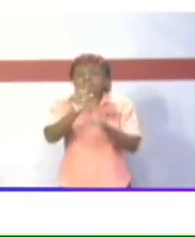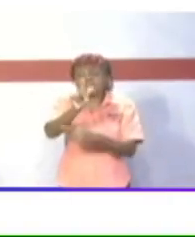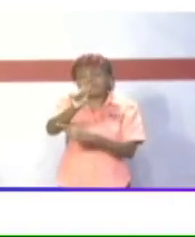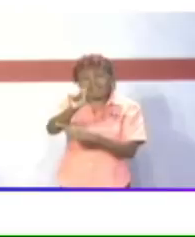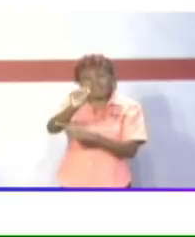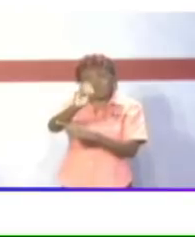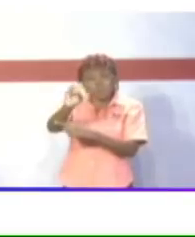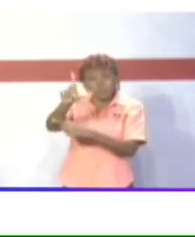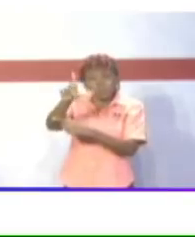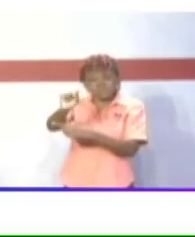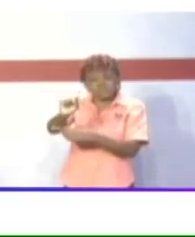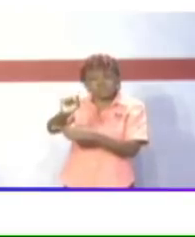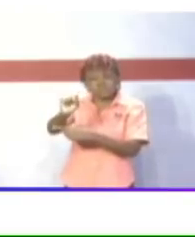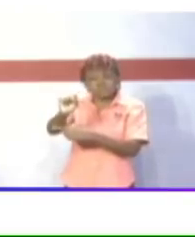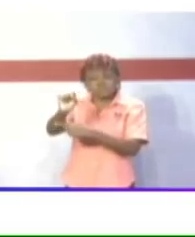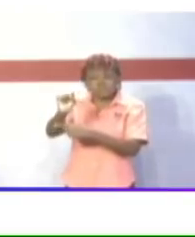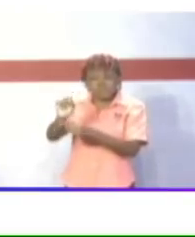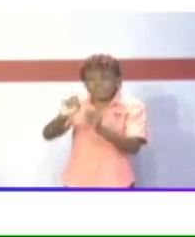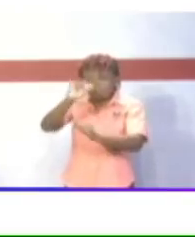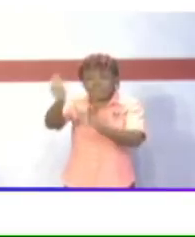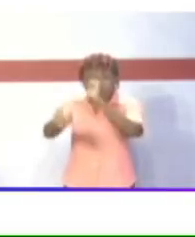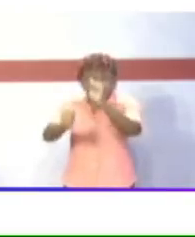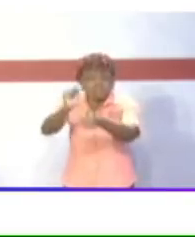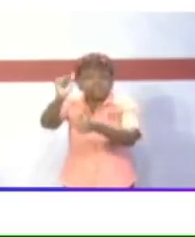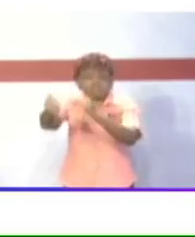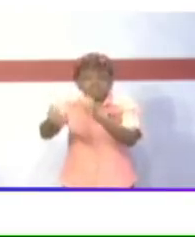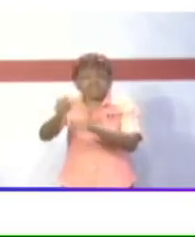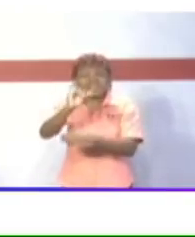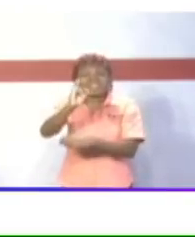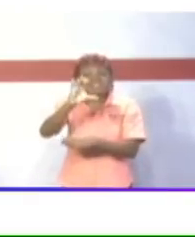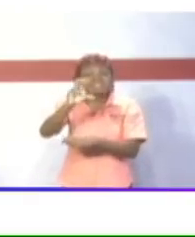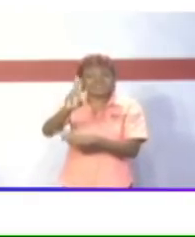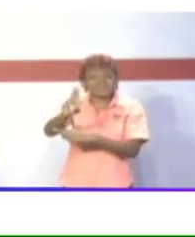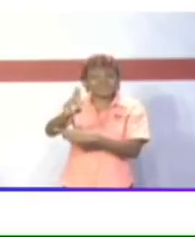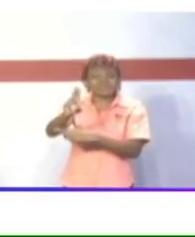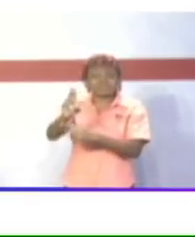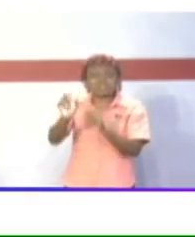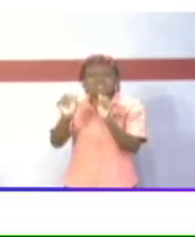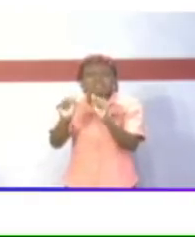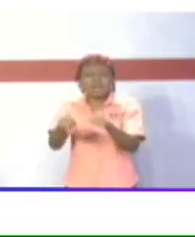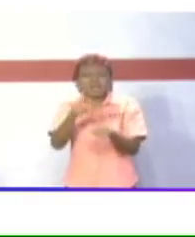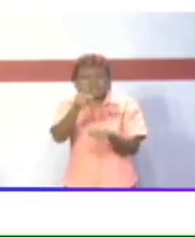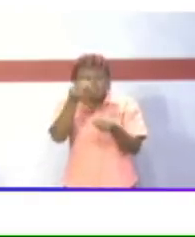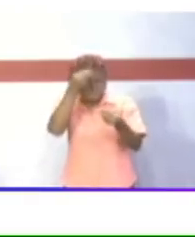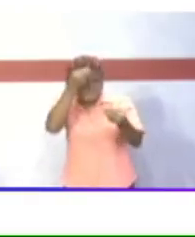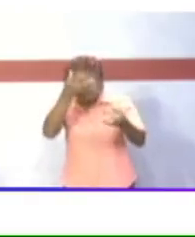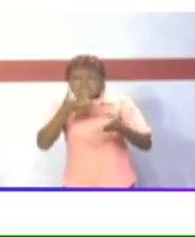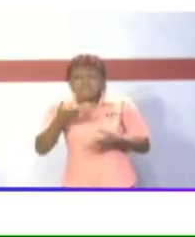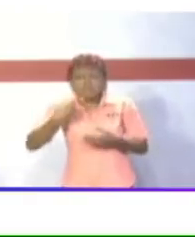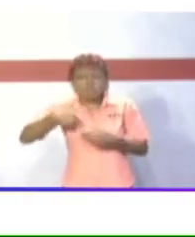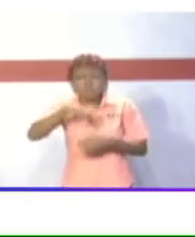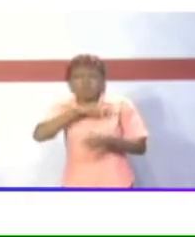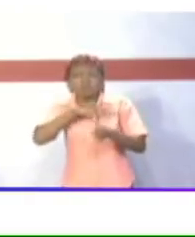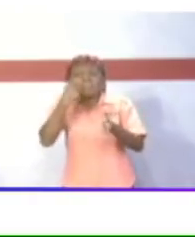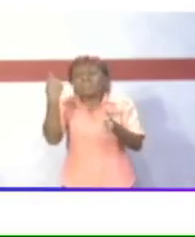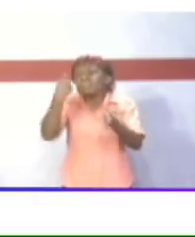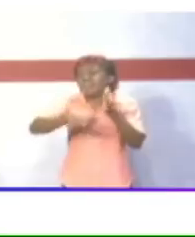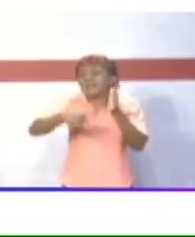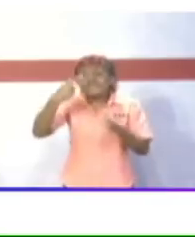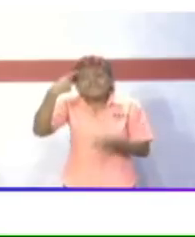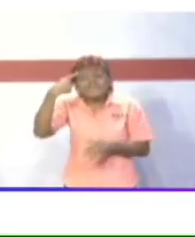ventilators. Can you give us the cost of each of those? What was the cost for one of the ventilators? I know we got